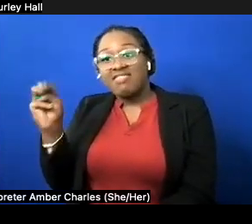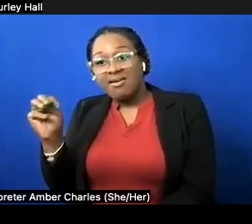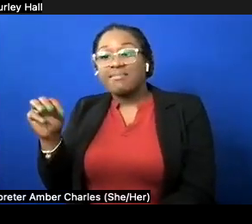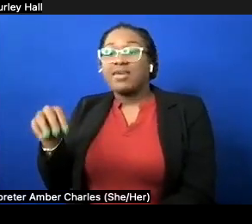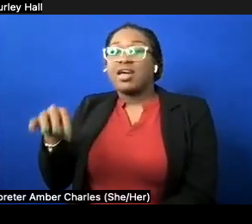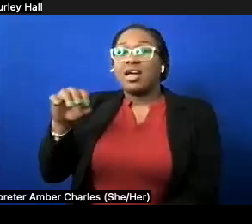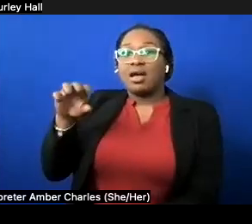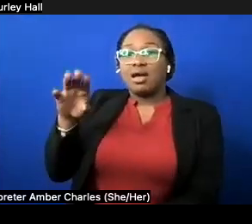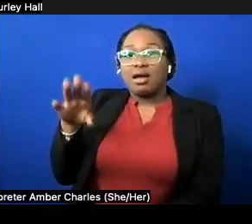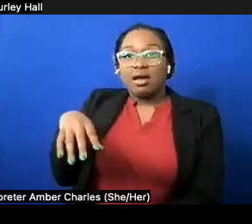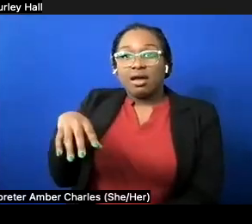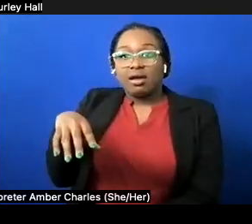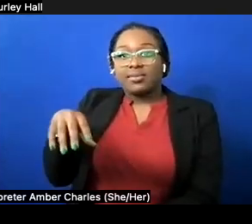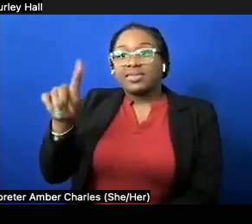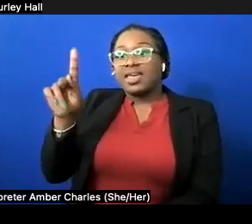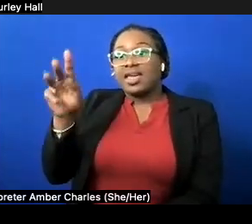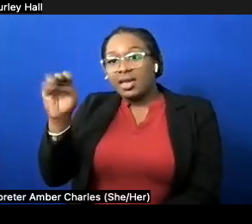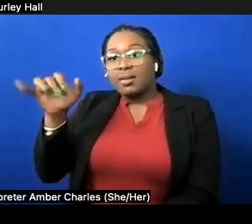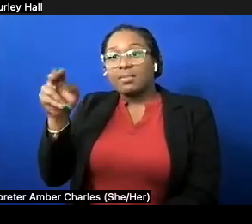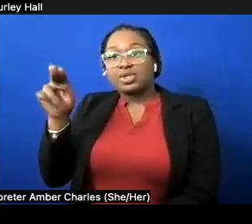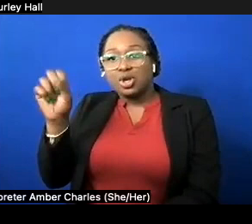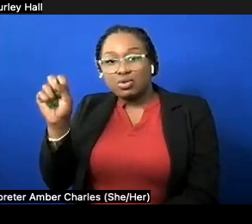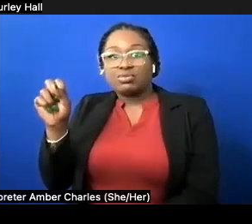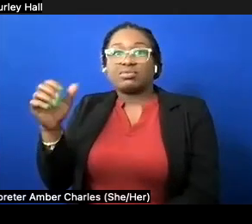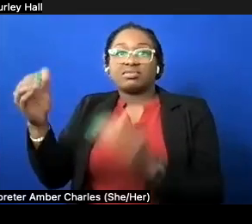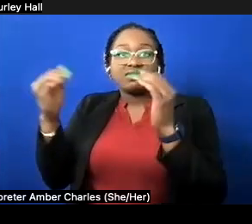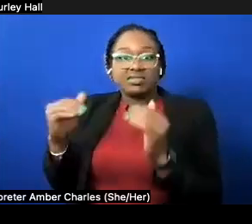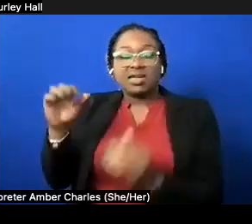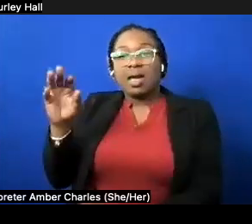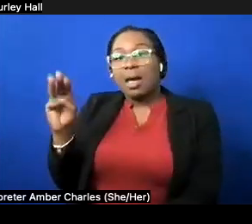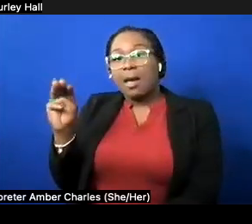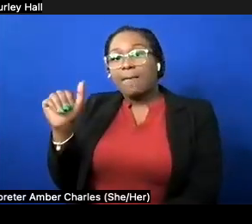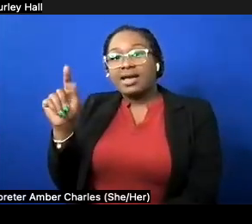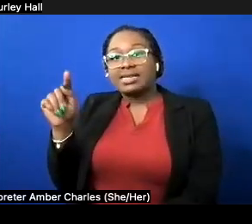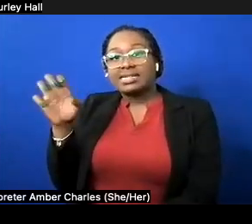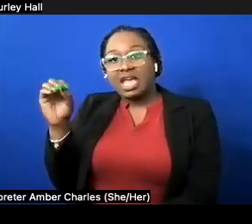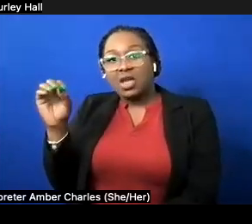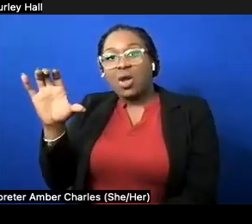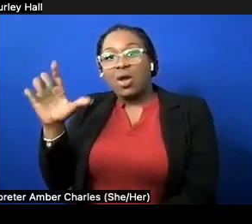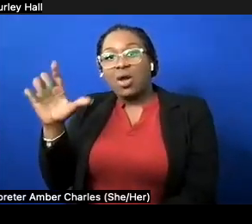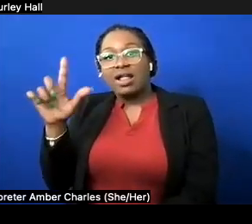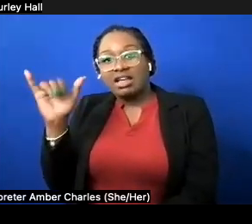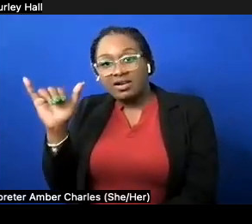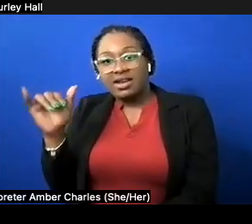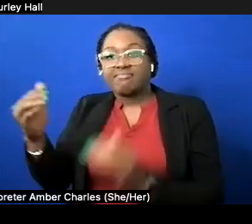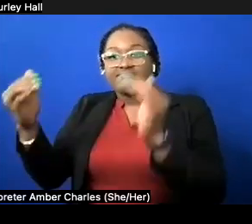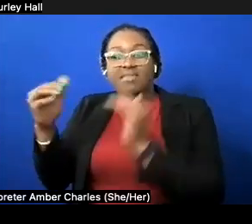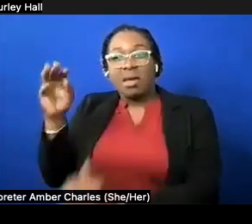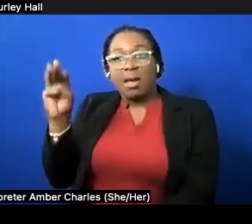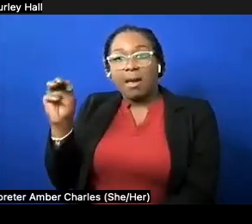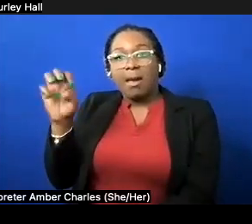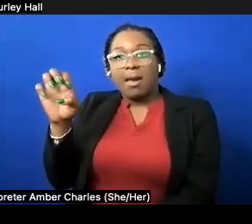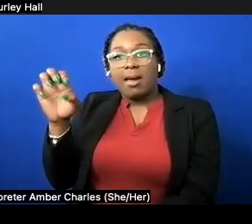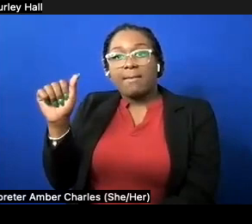them, Mateo Cleary, he, him, Megan Griffin, she, they, Rebecca Becky Liendo, she,